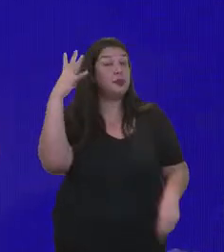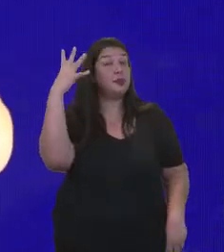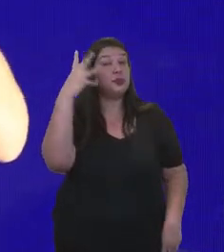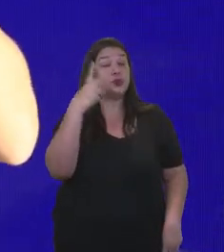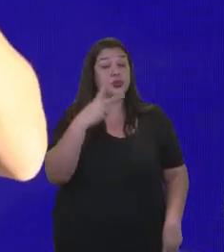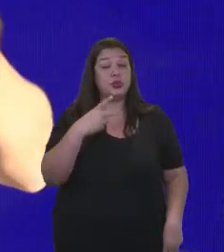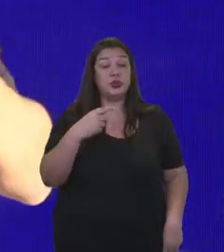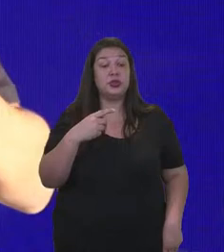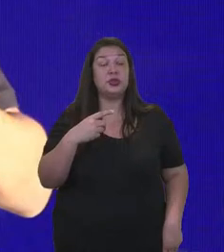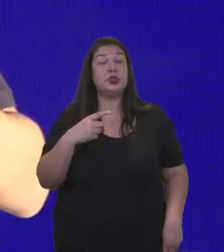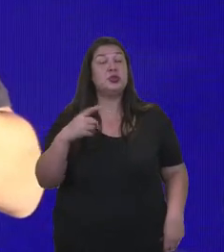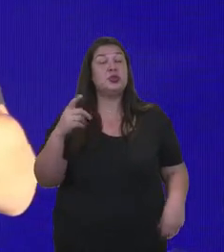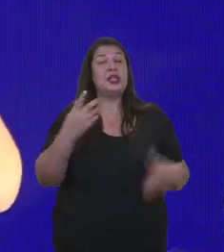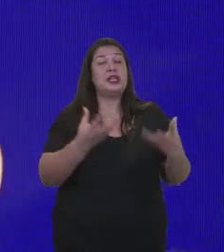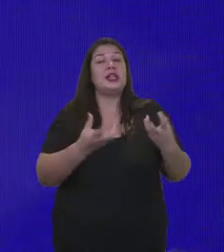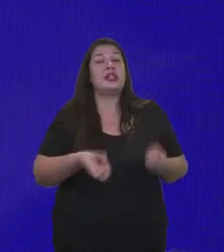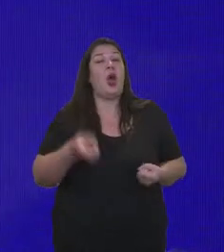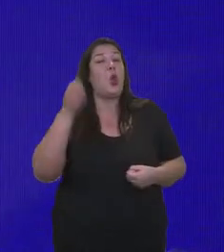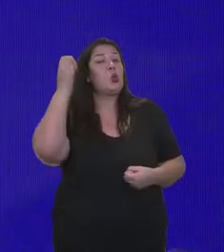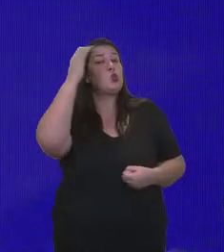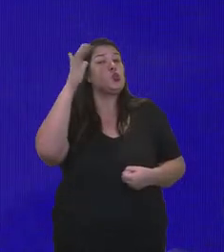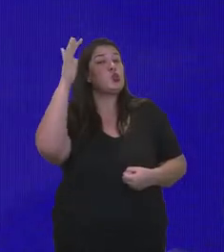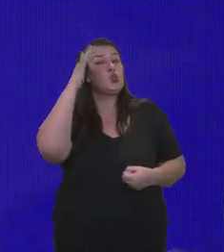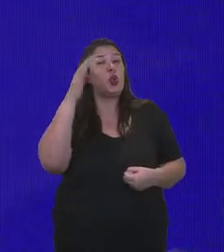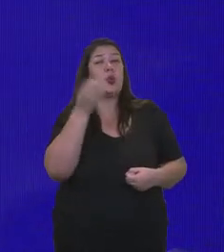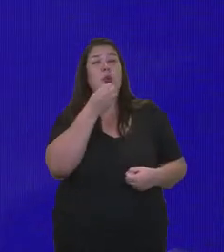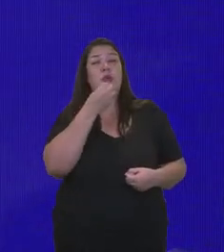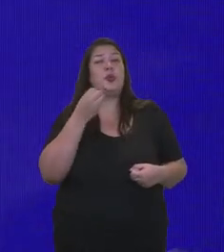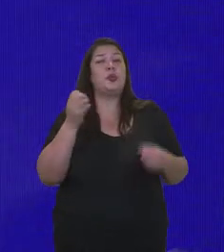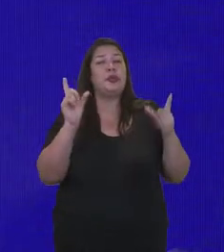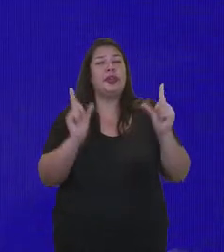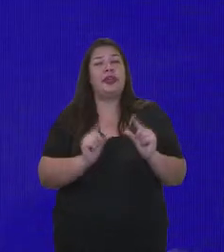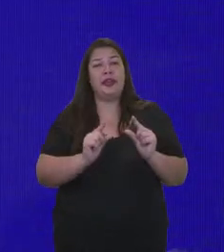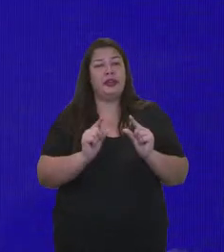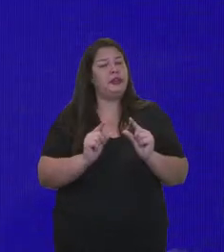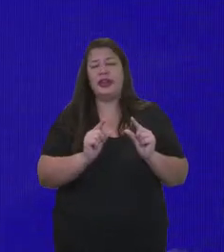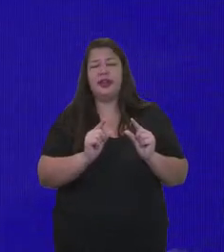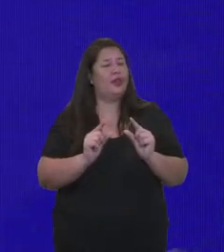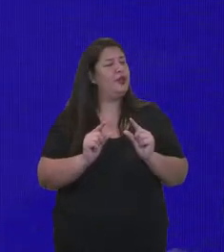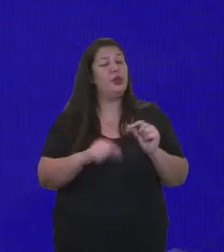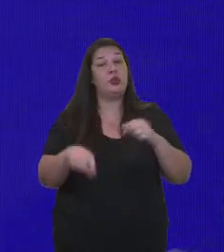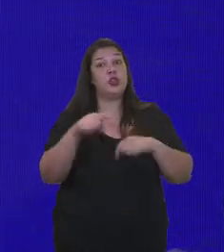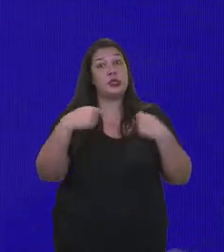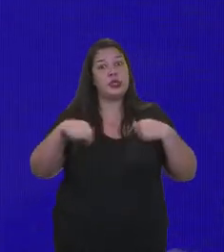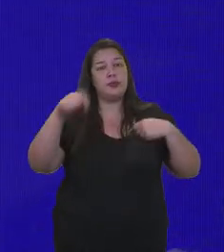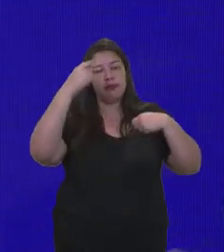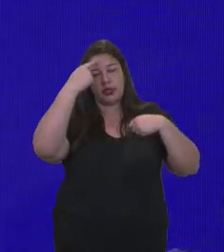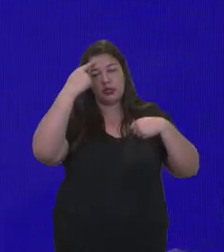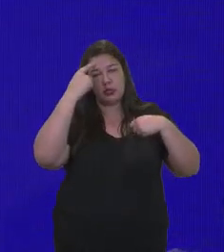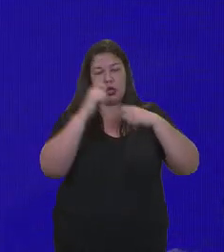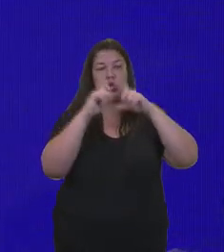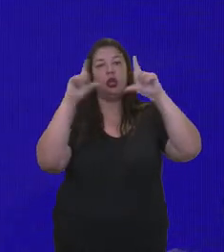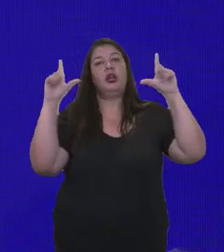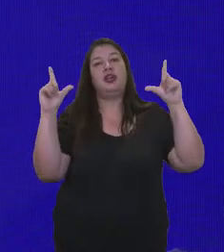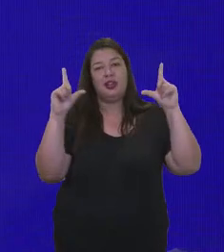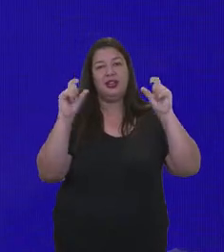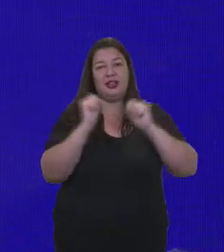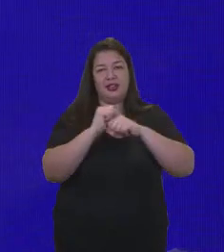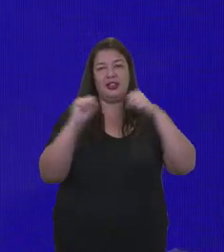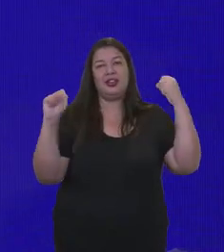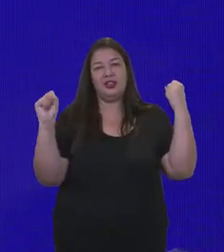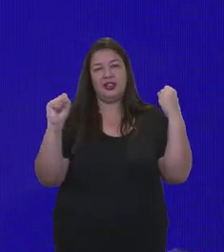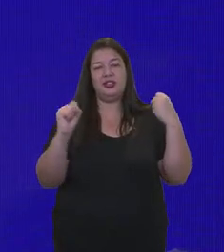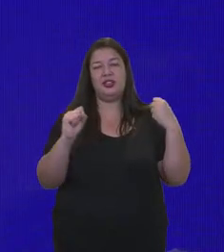Brazil, such a beautiful place, and to accept such a small dream. We have to have a big dream, like God had when he built Brazil.